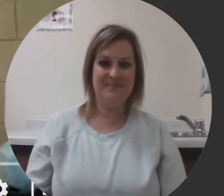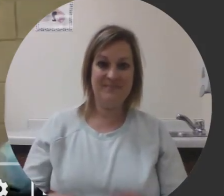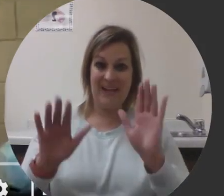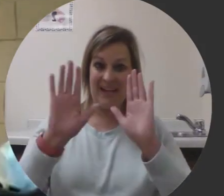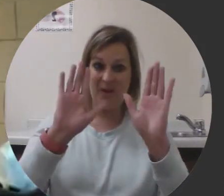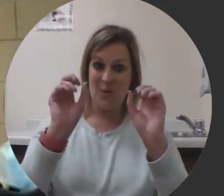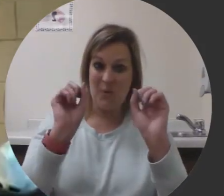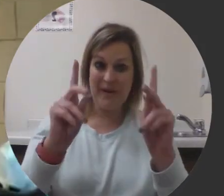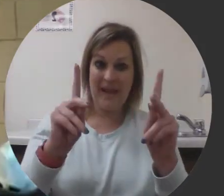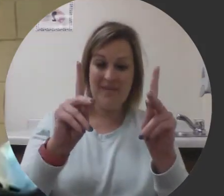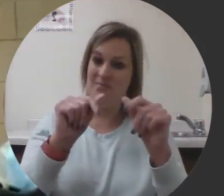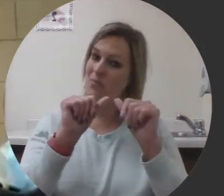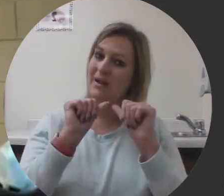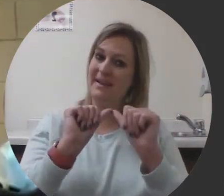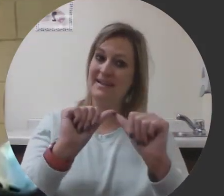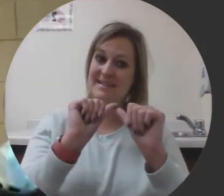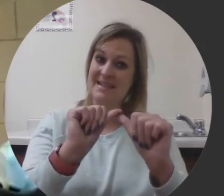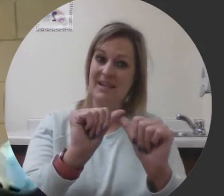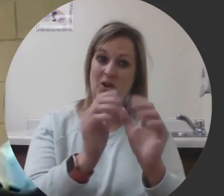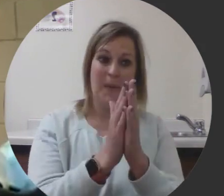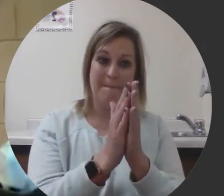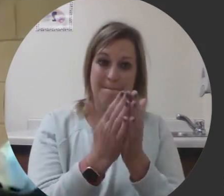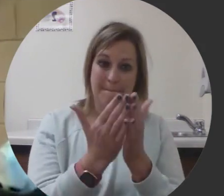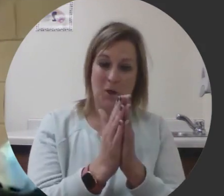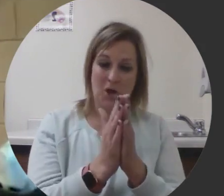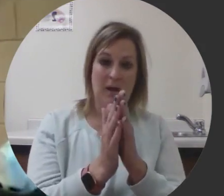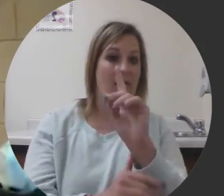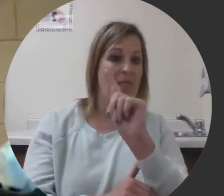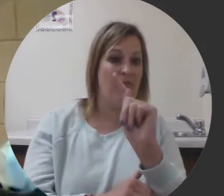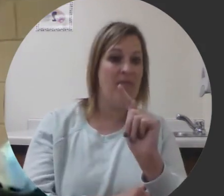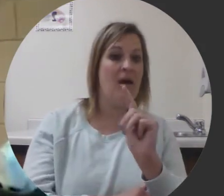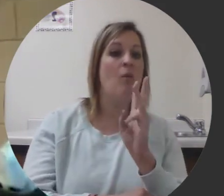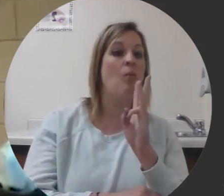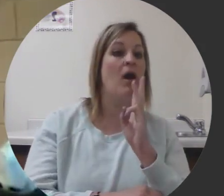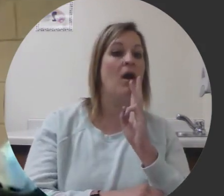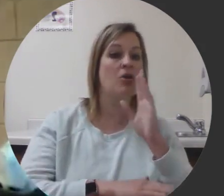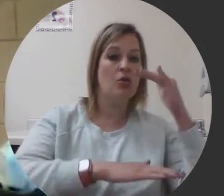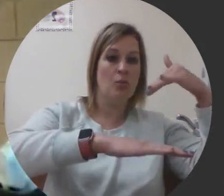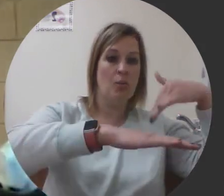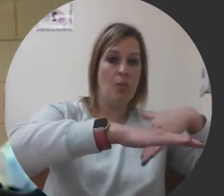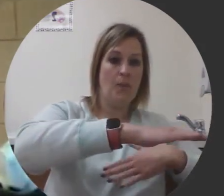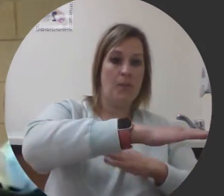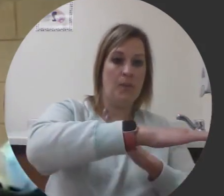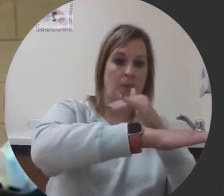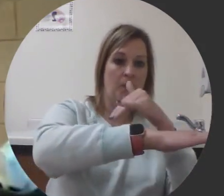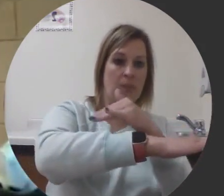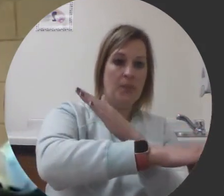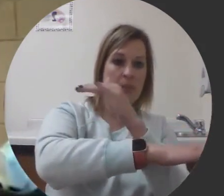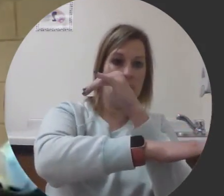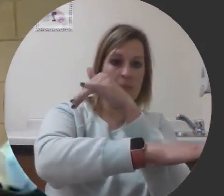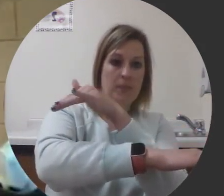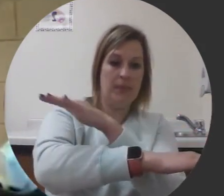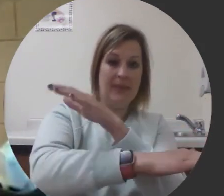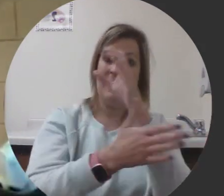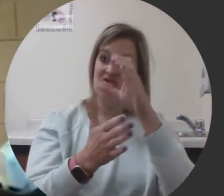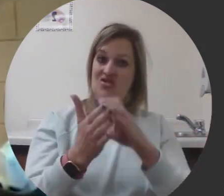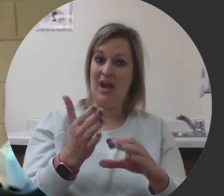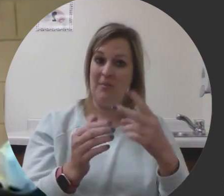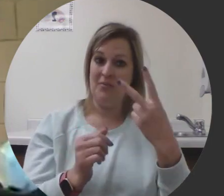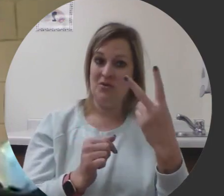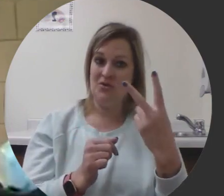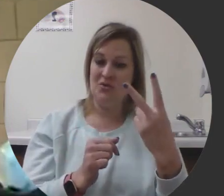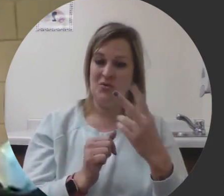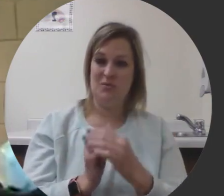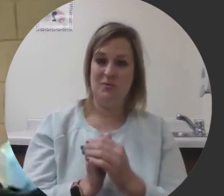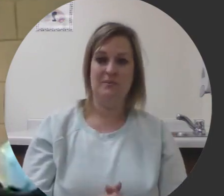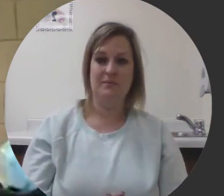Okay, we are going to continue our One School, One Book reading of The Water Horse. Chapter 2 is titled, It's a Monster.